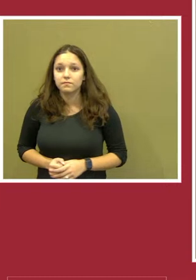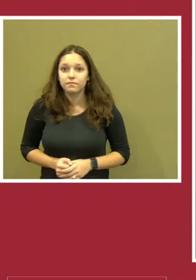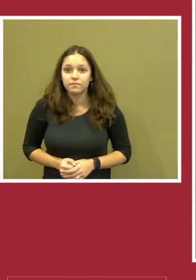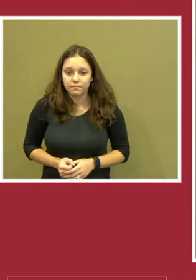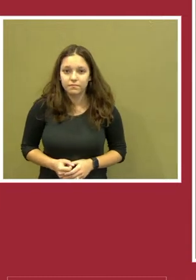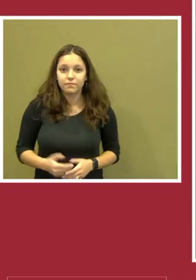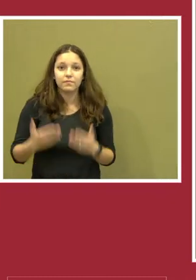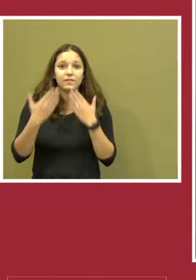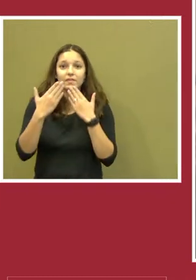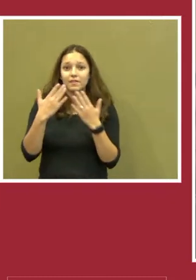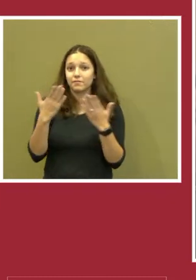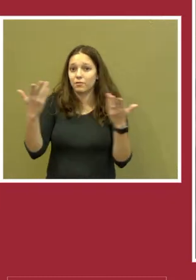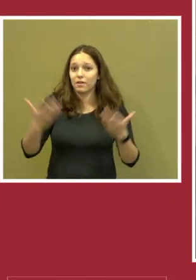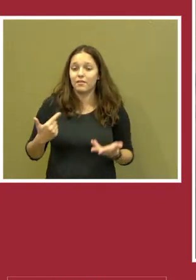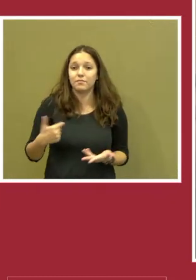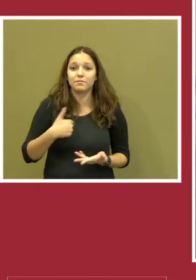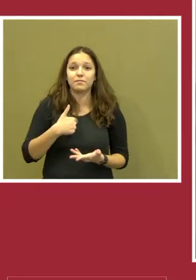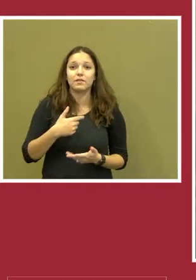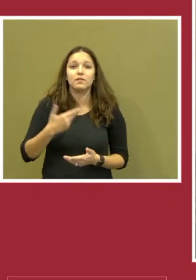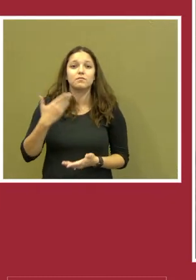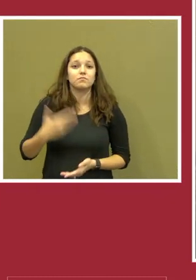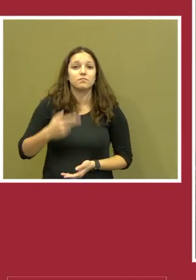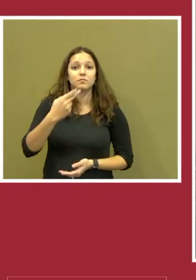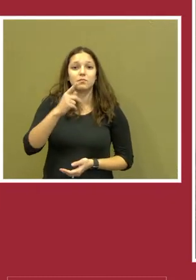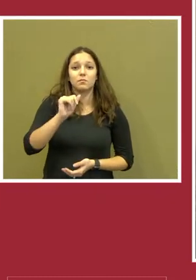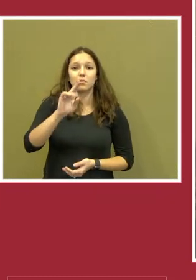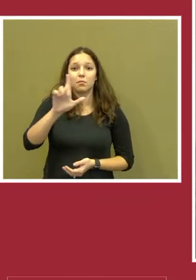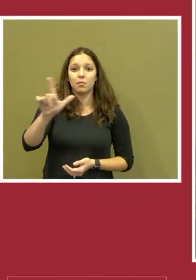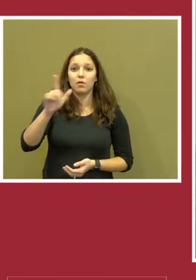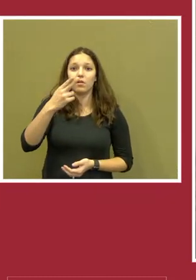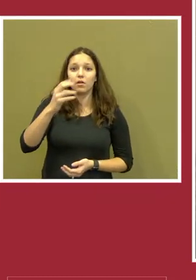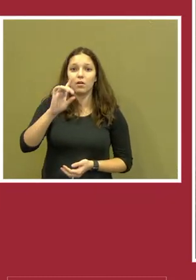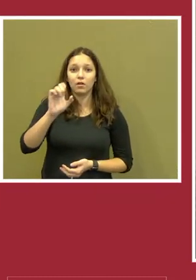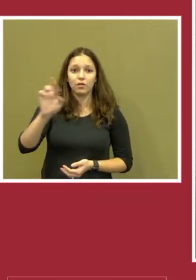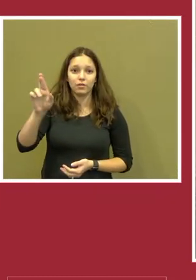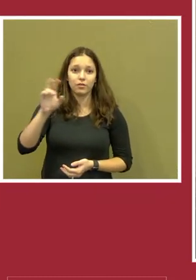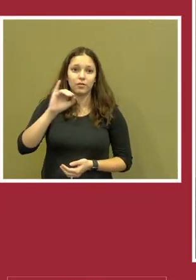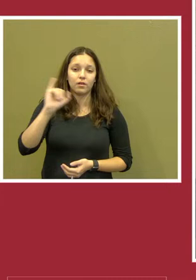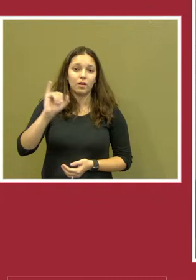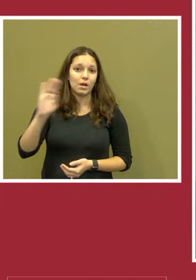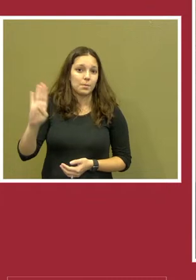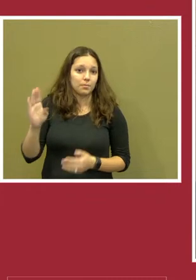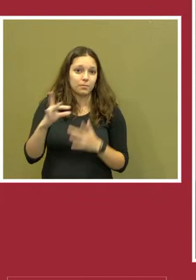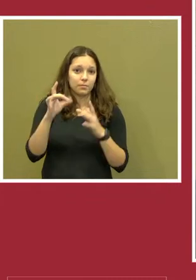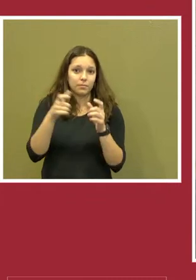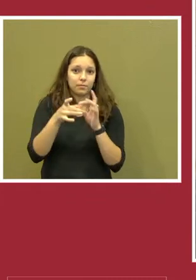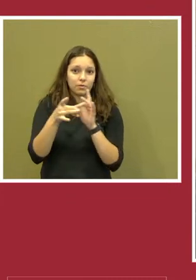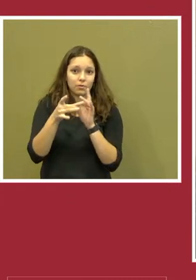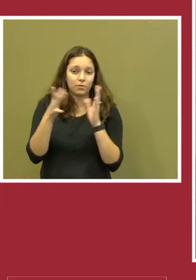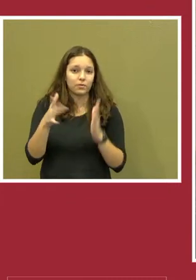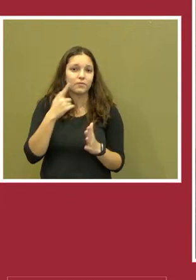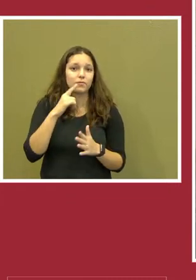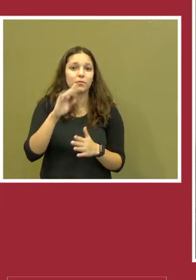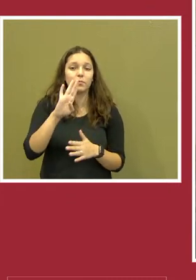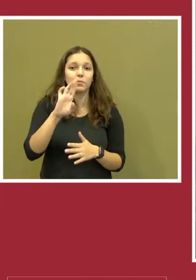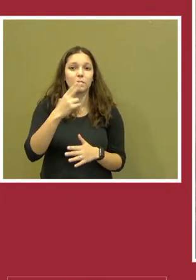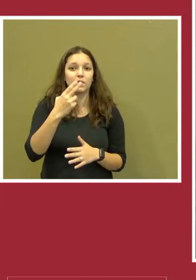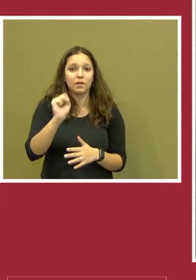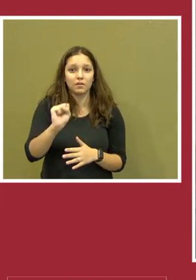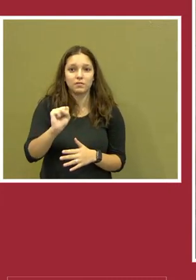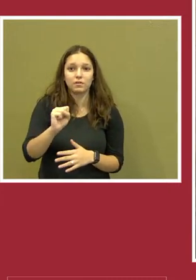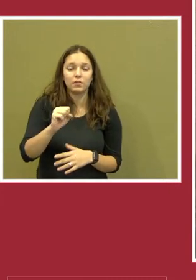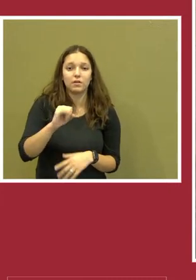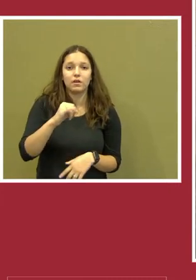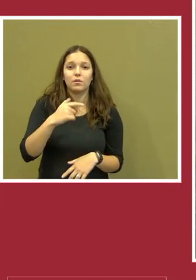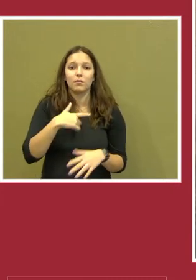Hello, board. Thanks for having me. My name is Paul Hutter. I'm one of the IB coordinators at Bend High School. I'm also a veteran IB